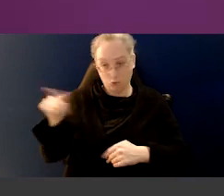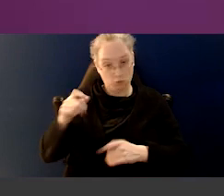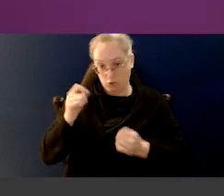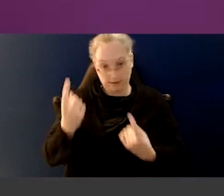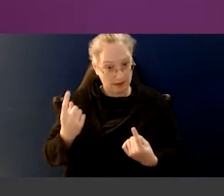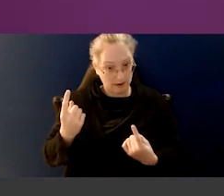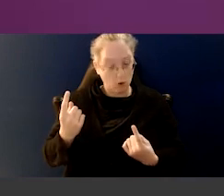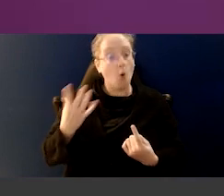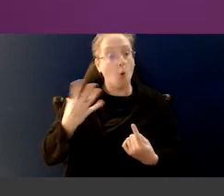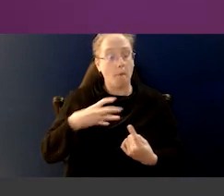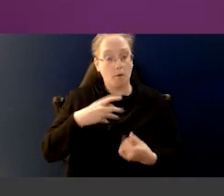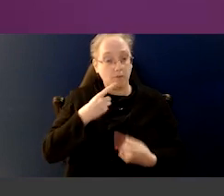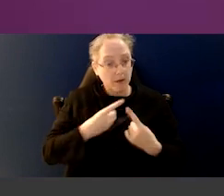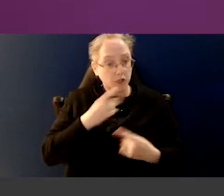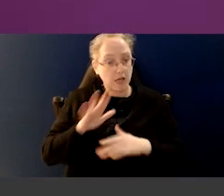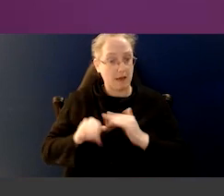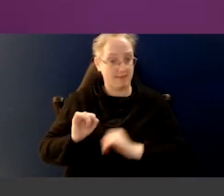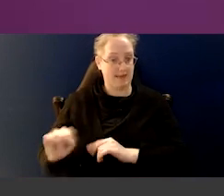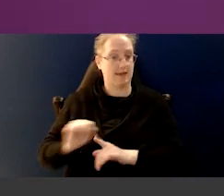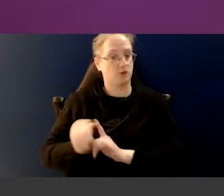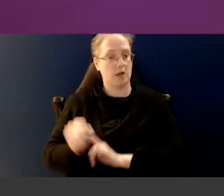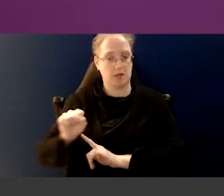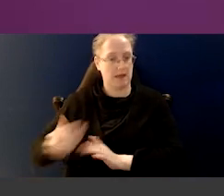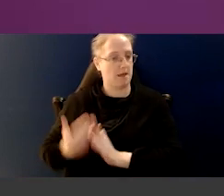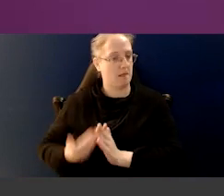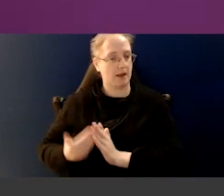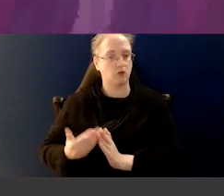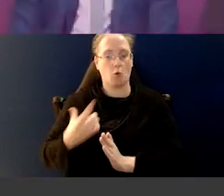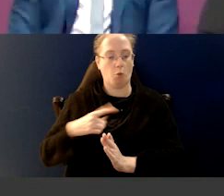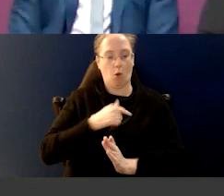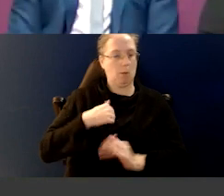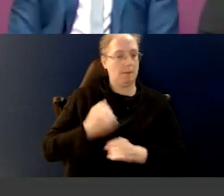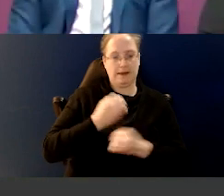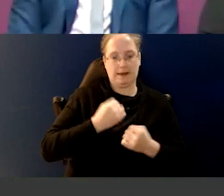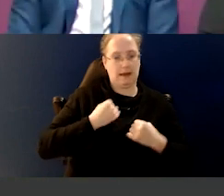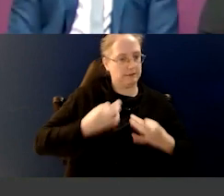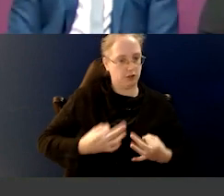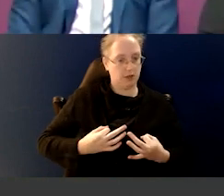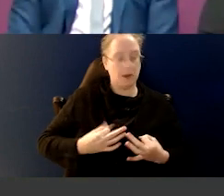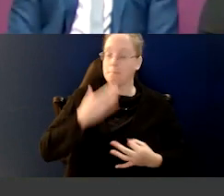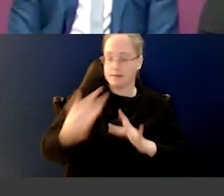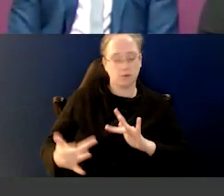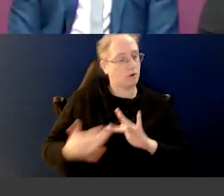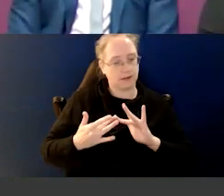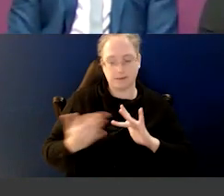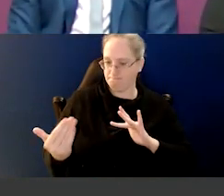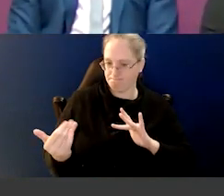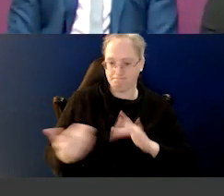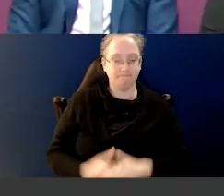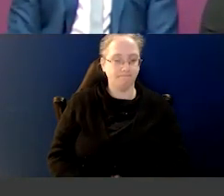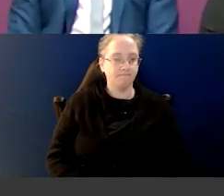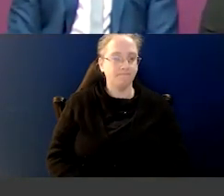their complaint or our reasons for making a particular decision, absolutely reach out. Thank you for that.